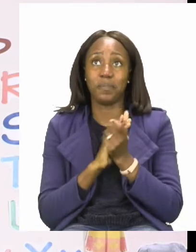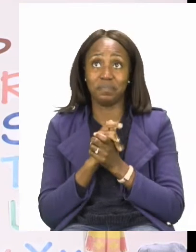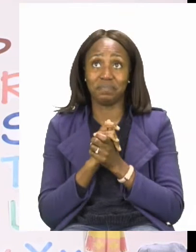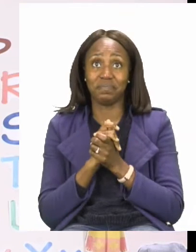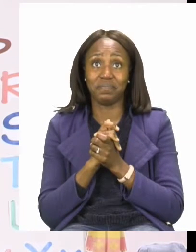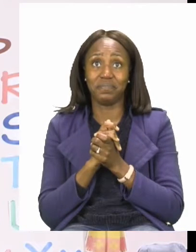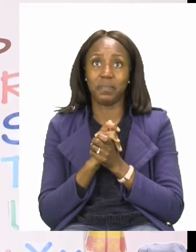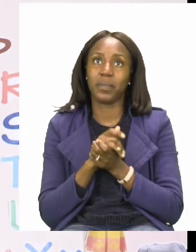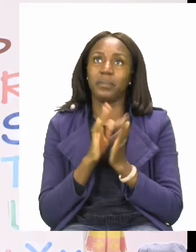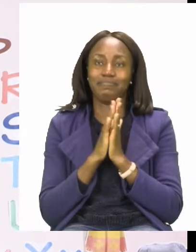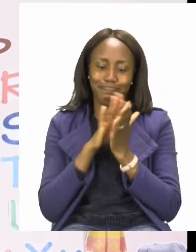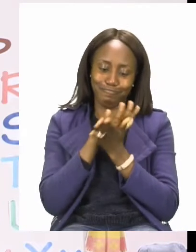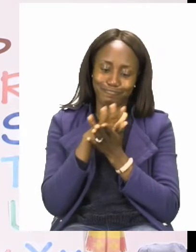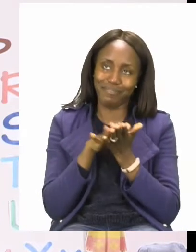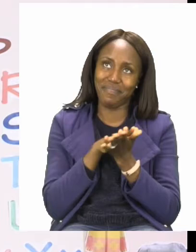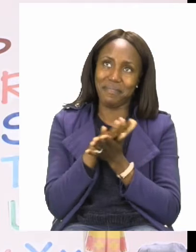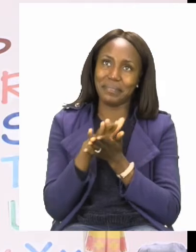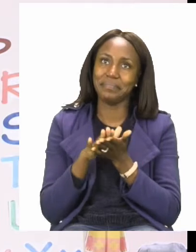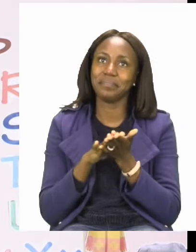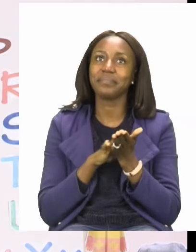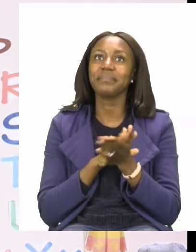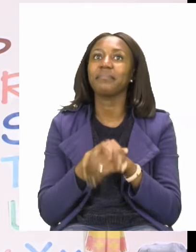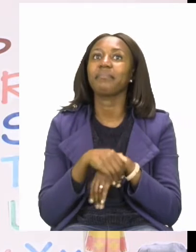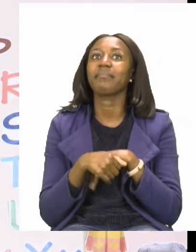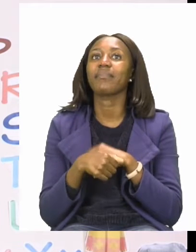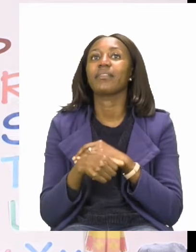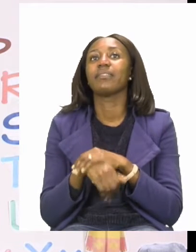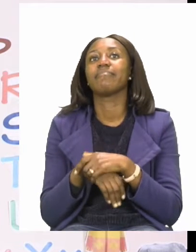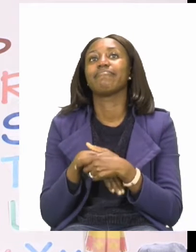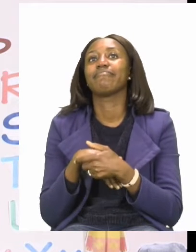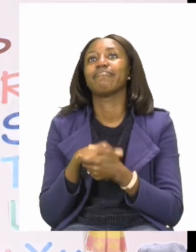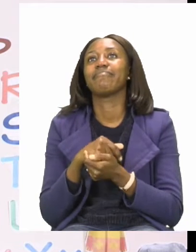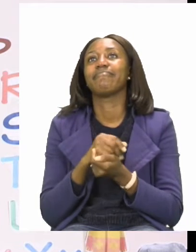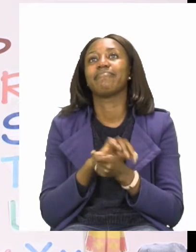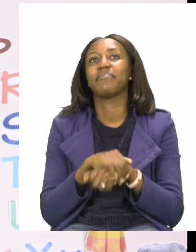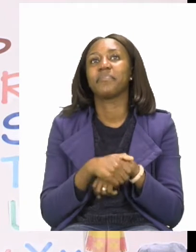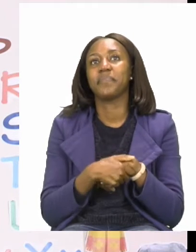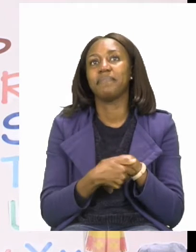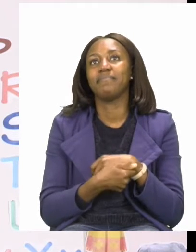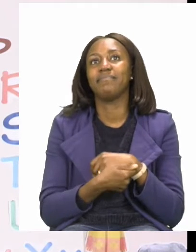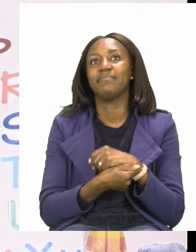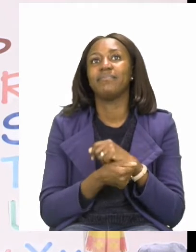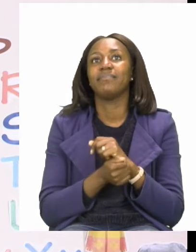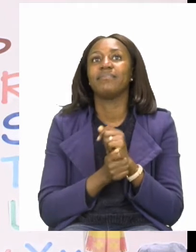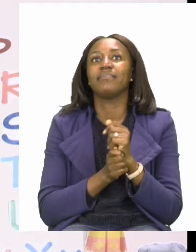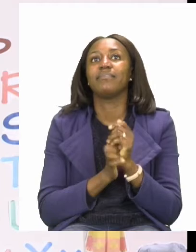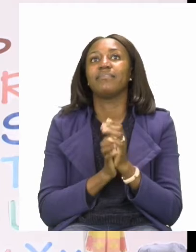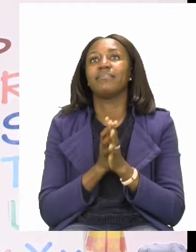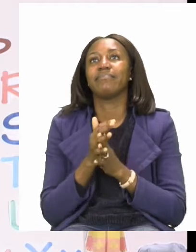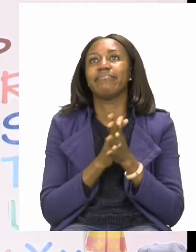our sanitizer and we rub inside our hands, around our hands,